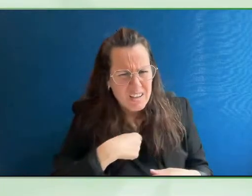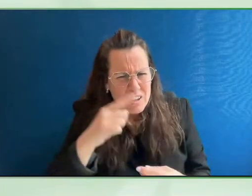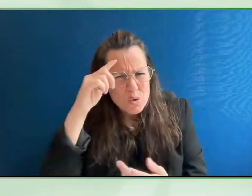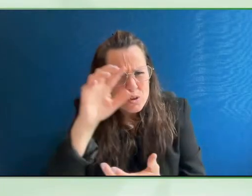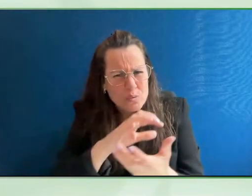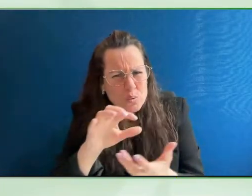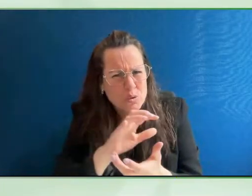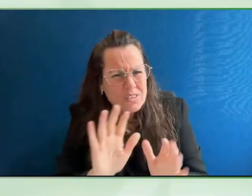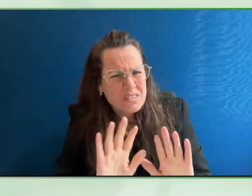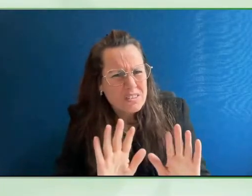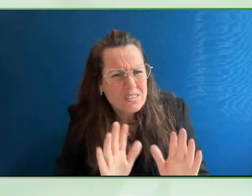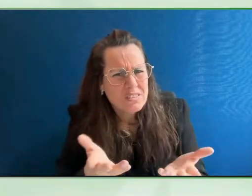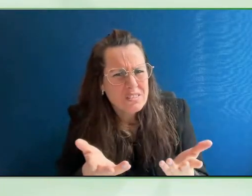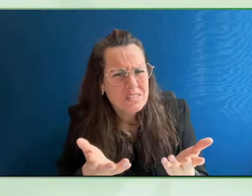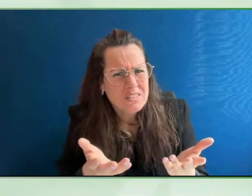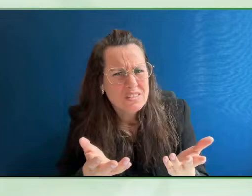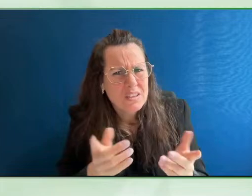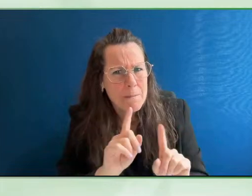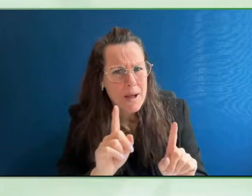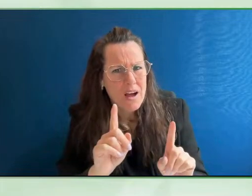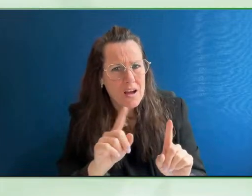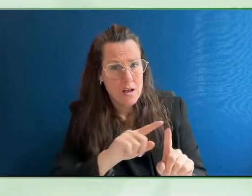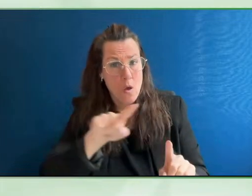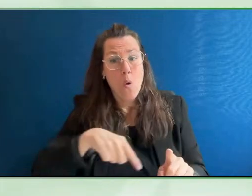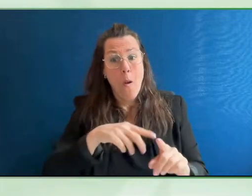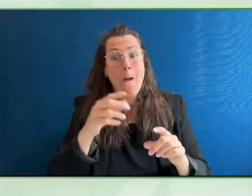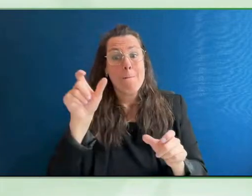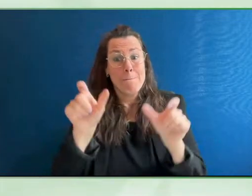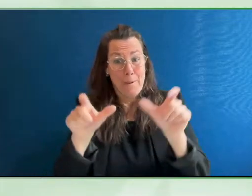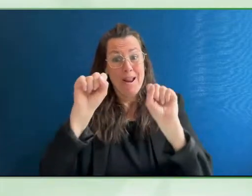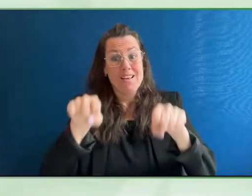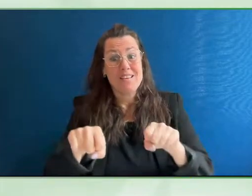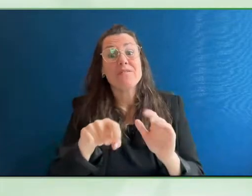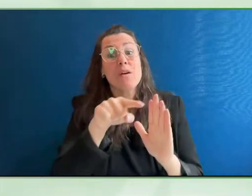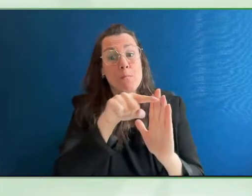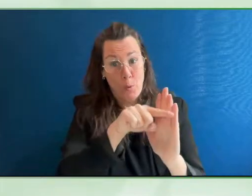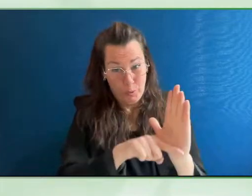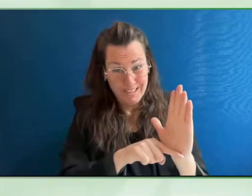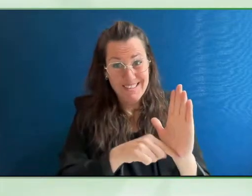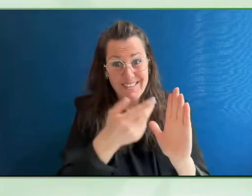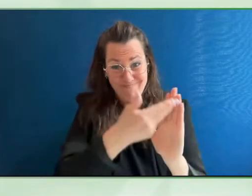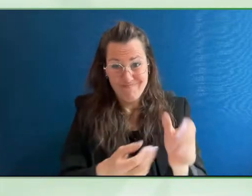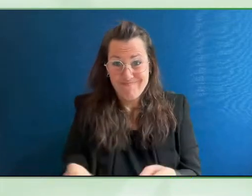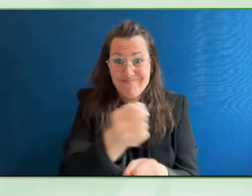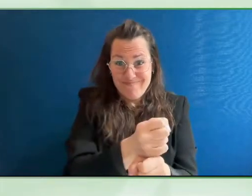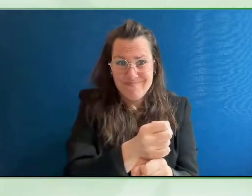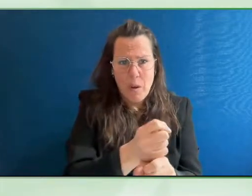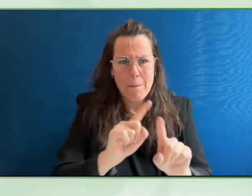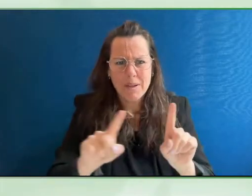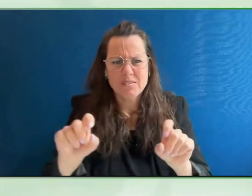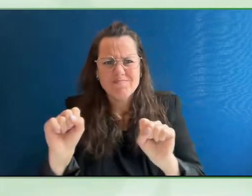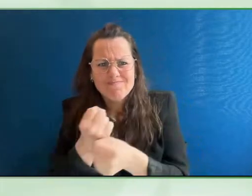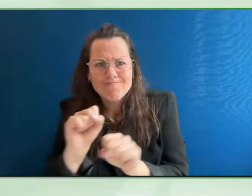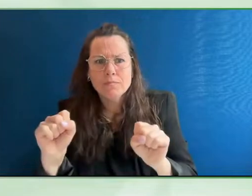Workplace for your training and the audience,